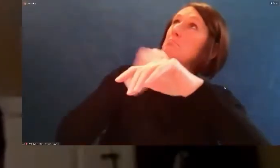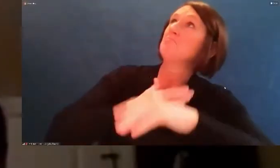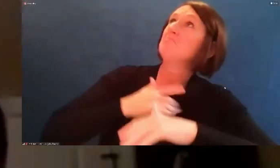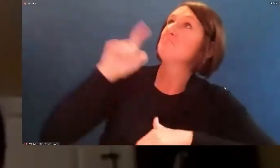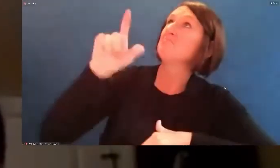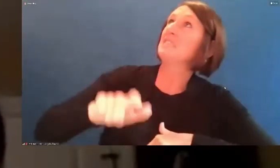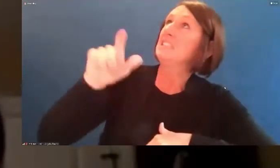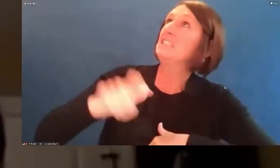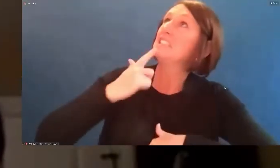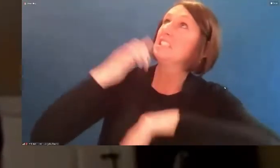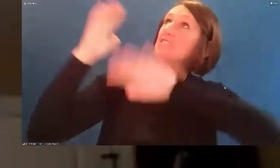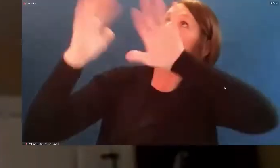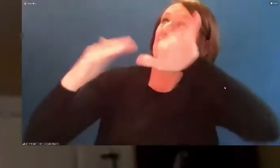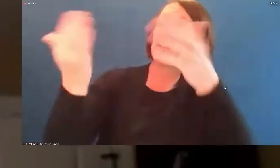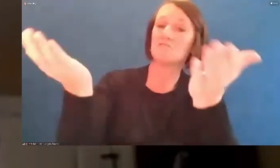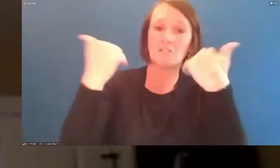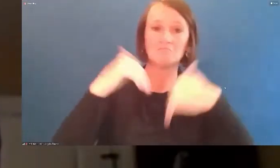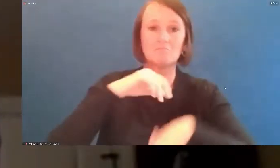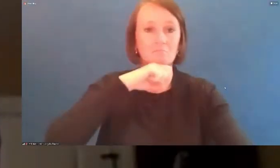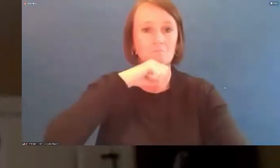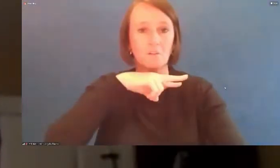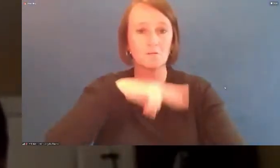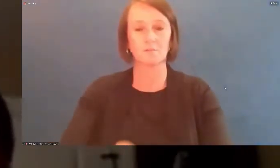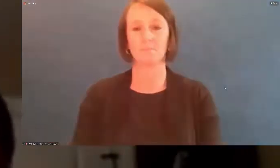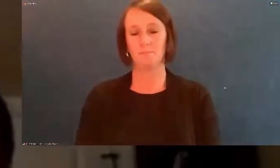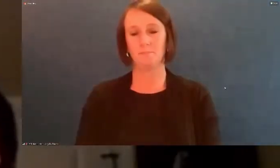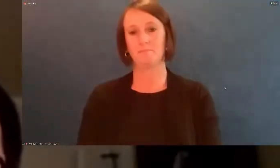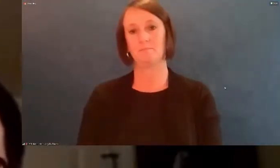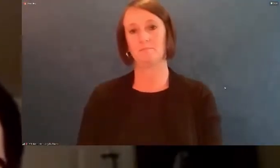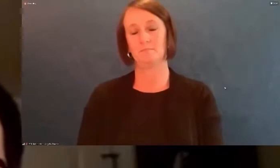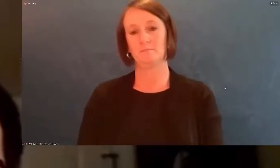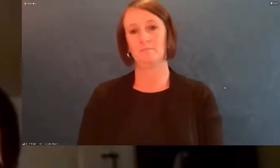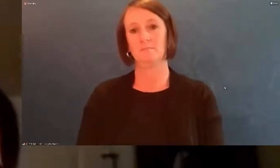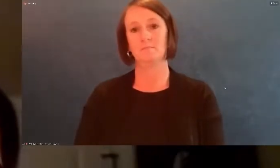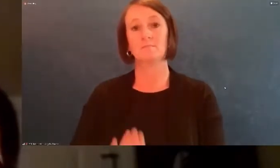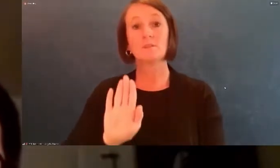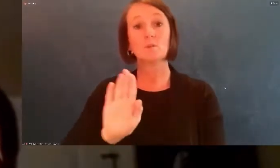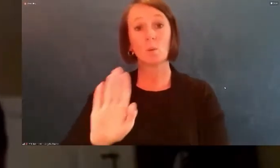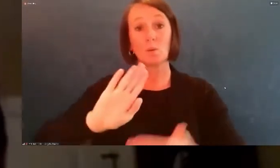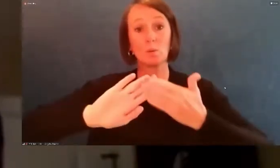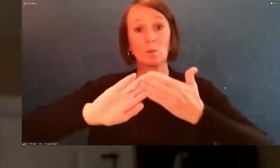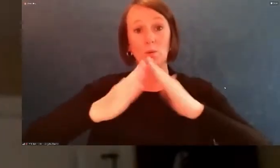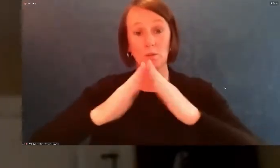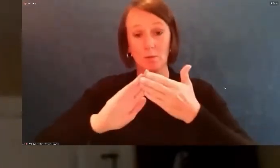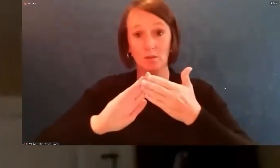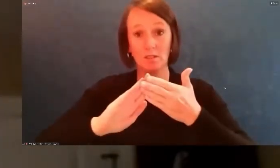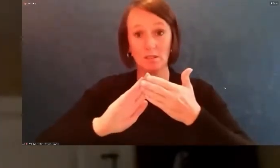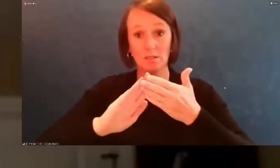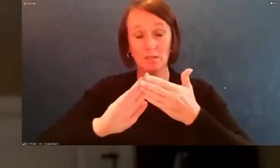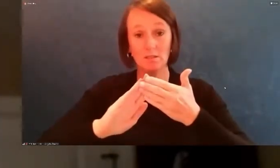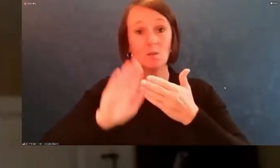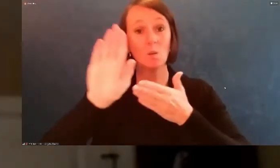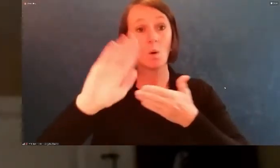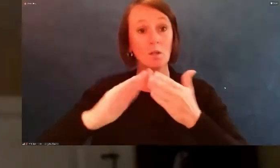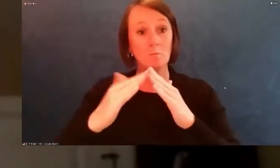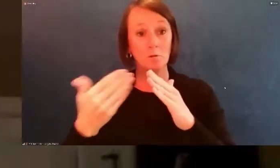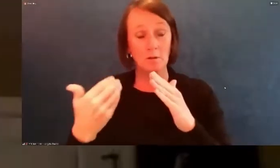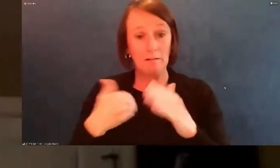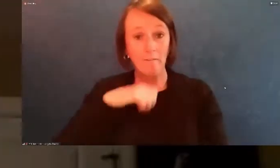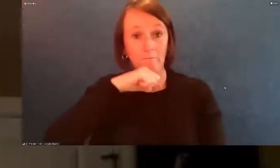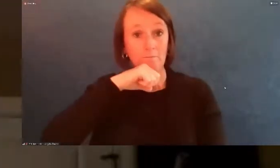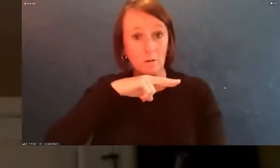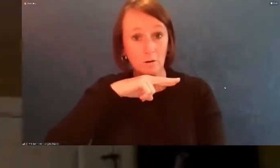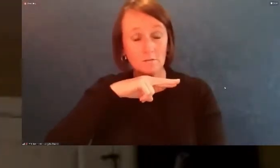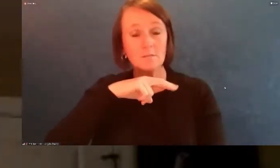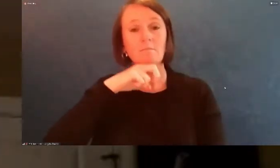also explained to me that in your community, if you have frogs, you have clean water. If